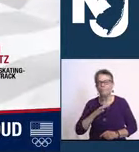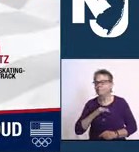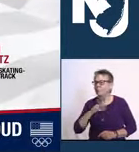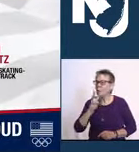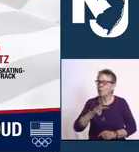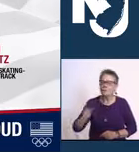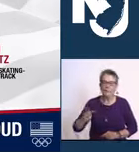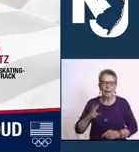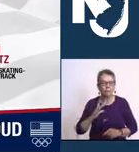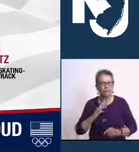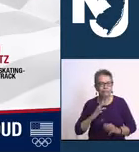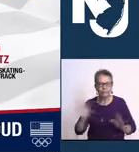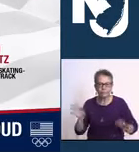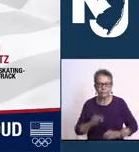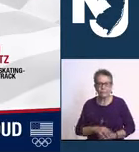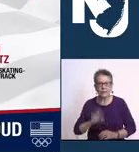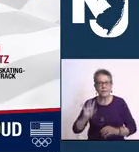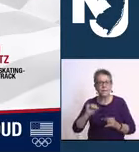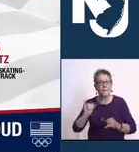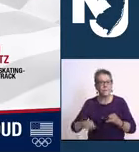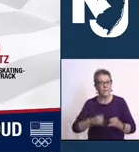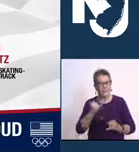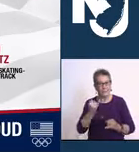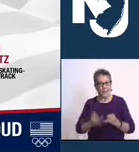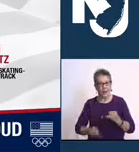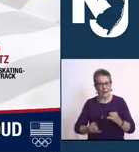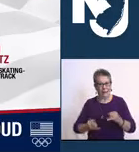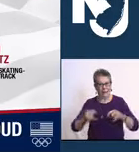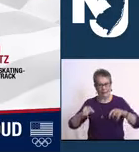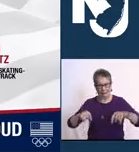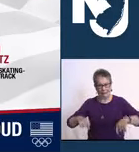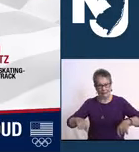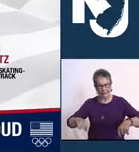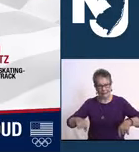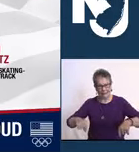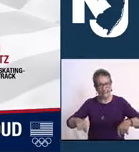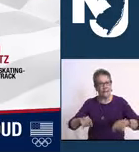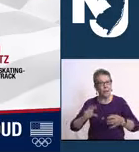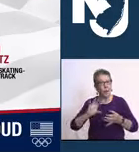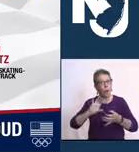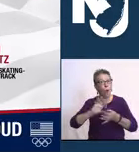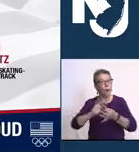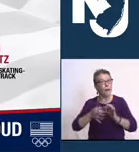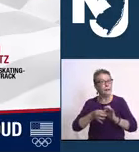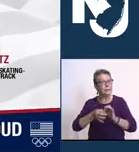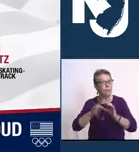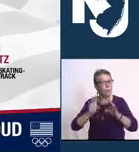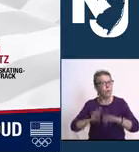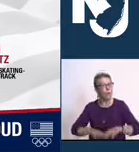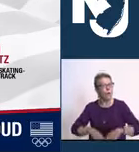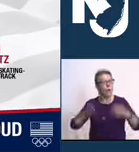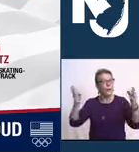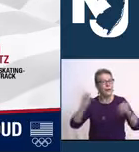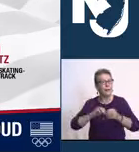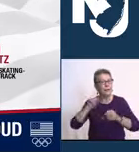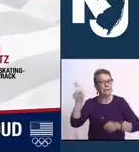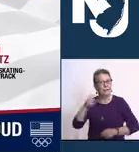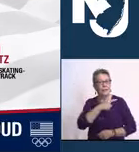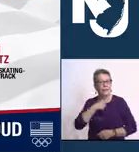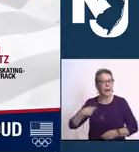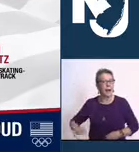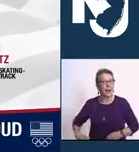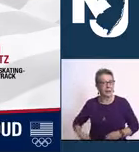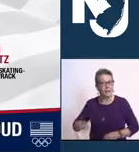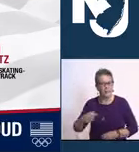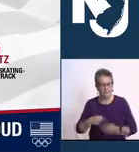in Beijing, and walking into competition with Team USA are 4 New Jerseyans. From left to right, bobsledder Charlie Volker from